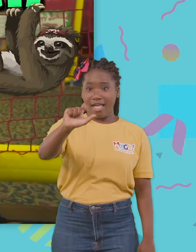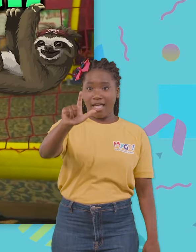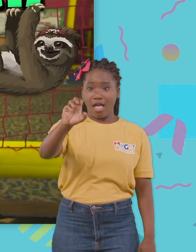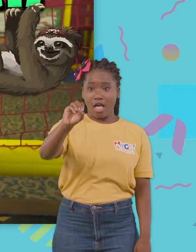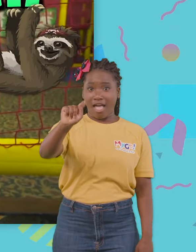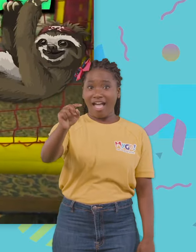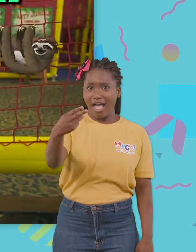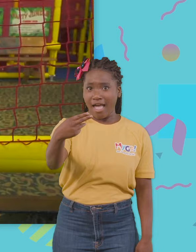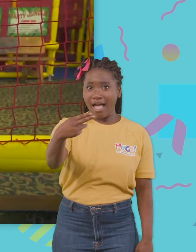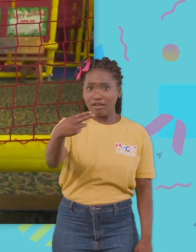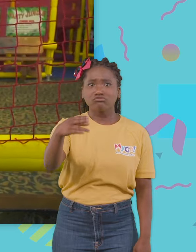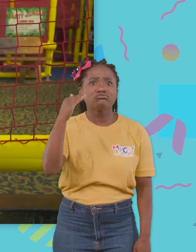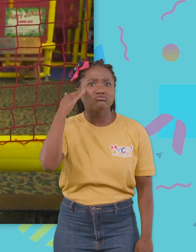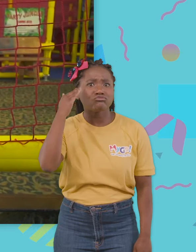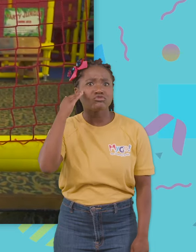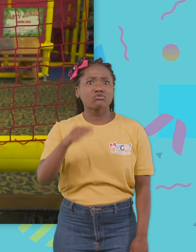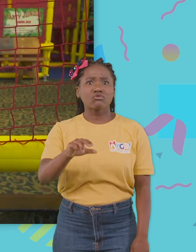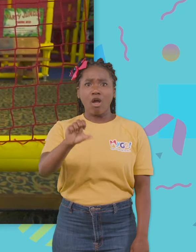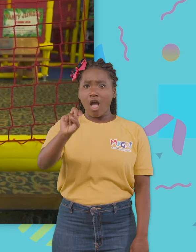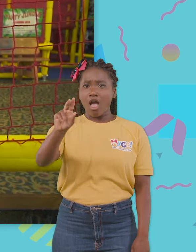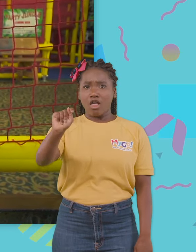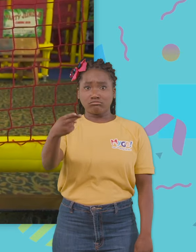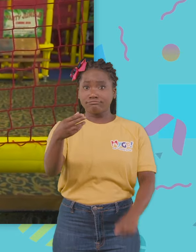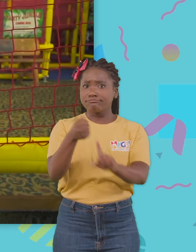sloth. Did you know that sloths move